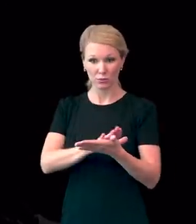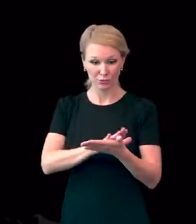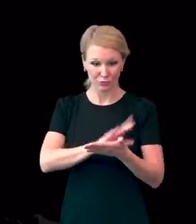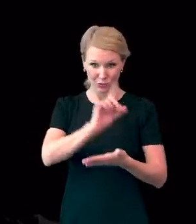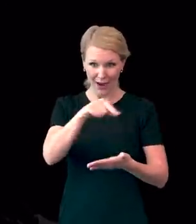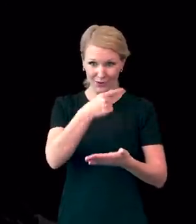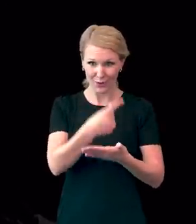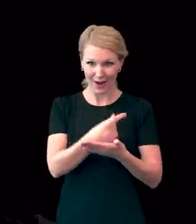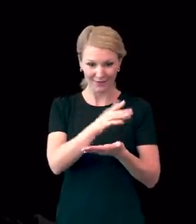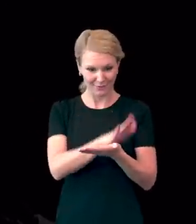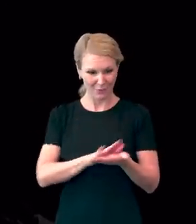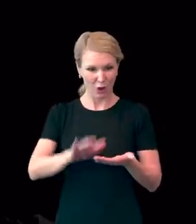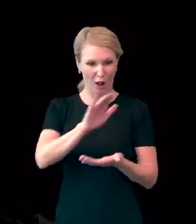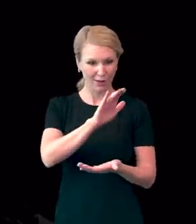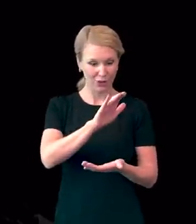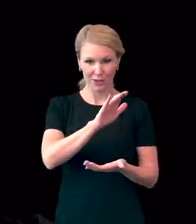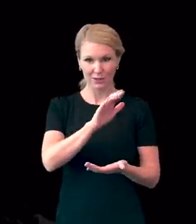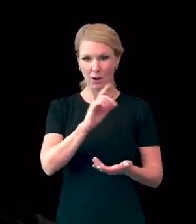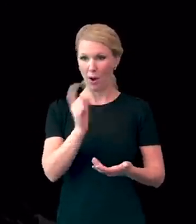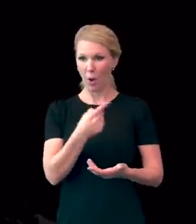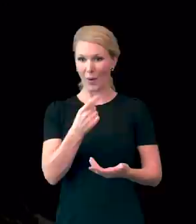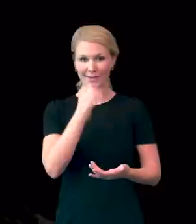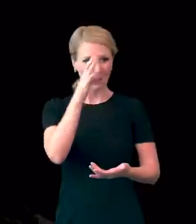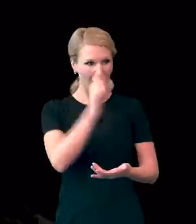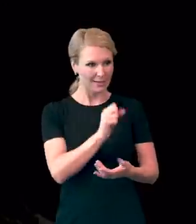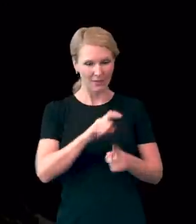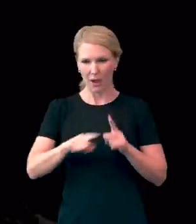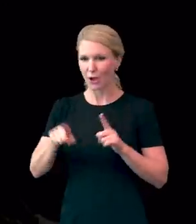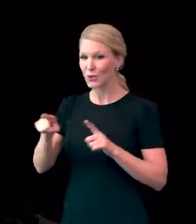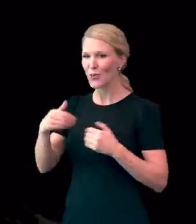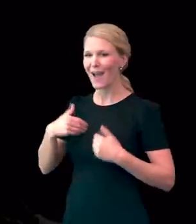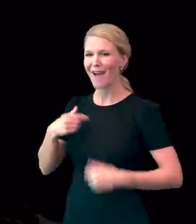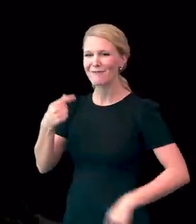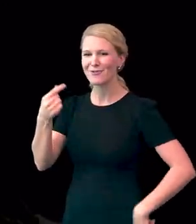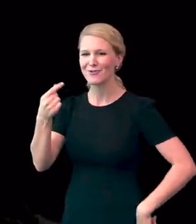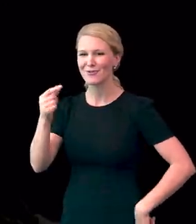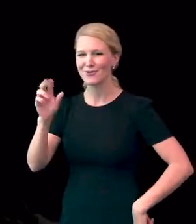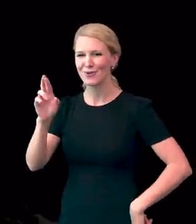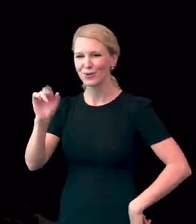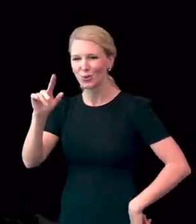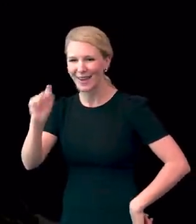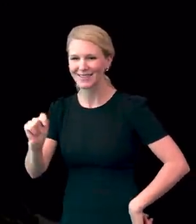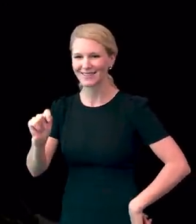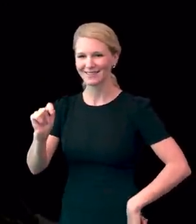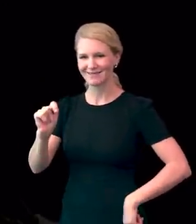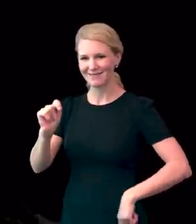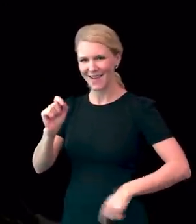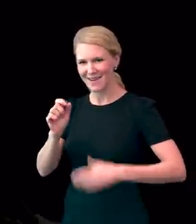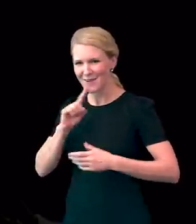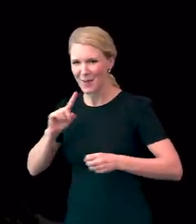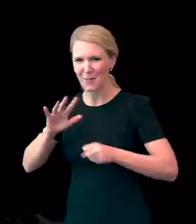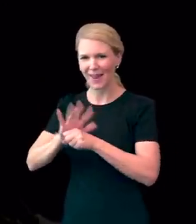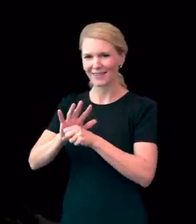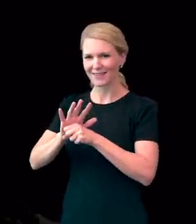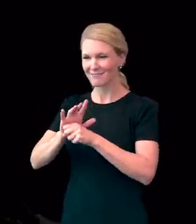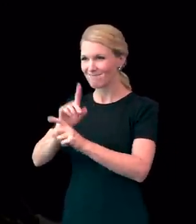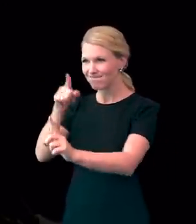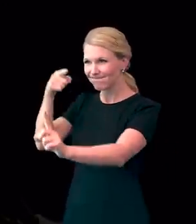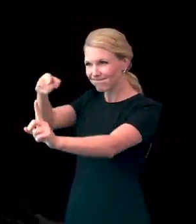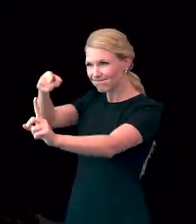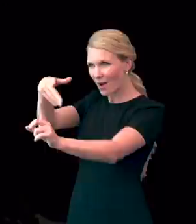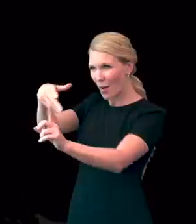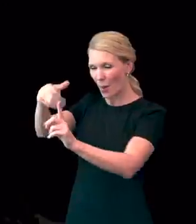in its own right, let this accomplishment serve as a symbol of your own grit, work ethic, and unwavering commitment to achieving what you set your mind